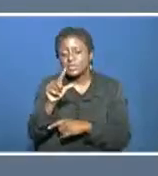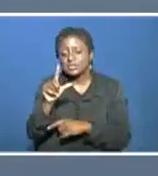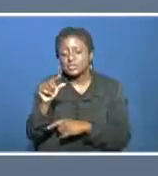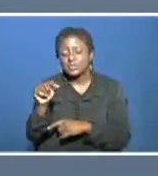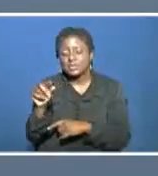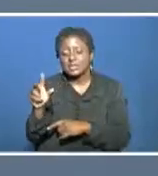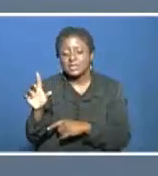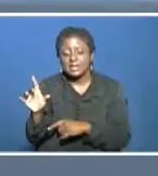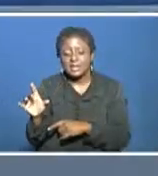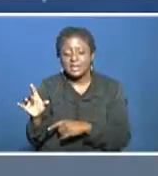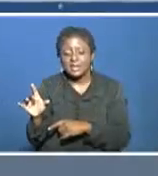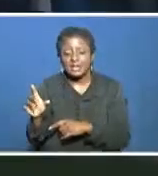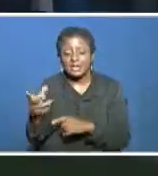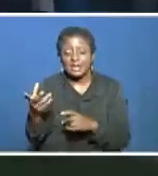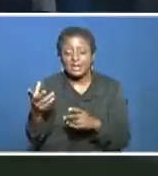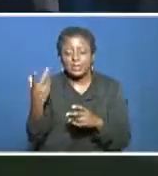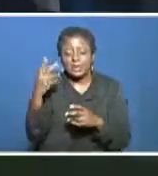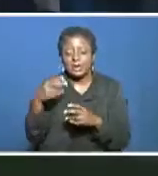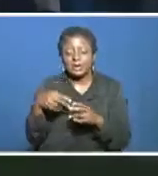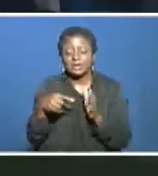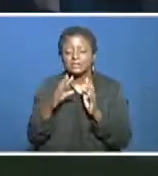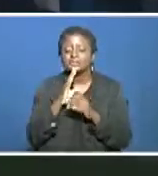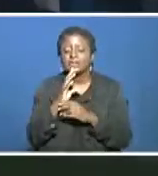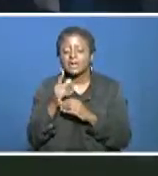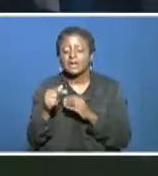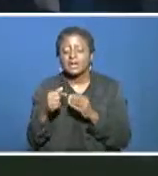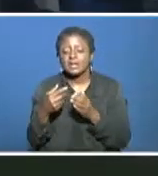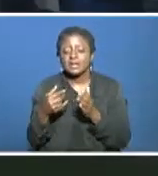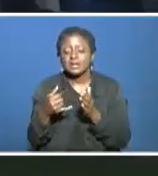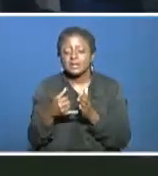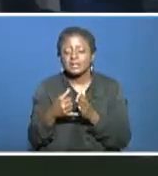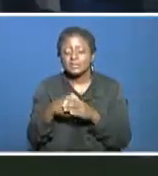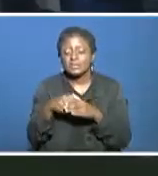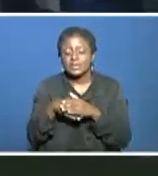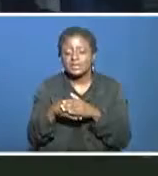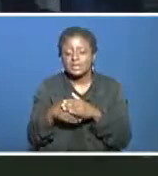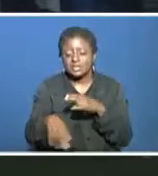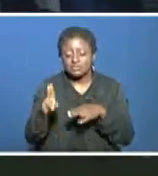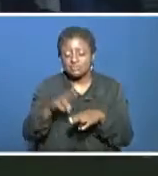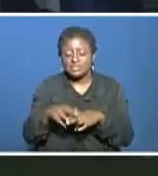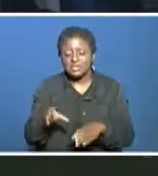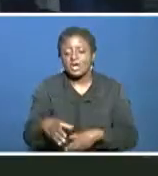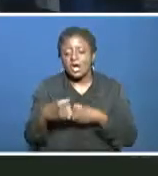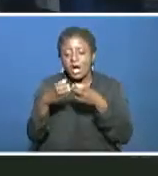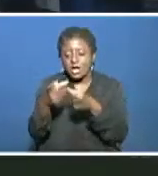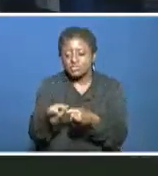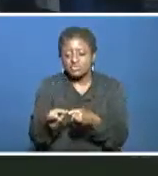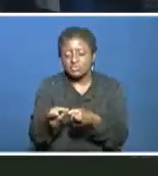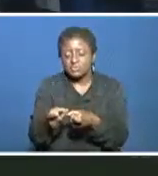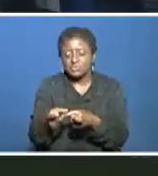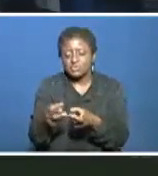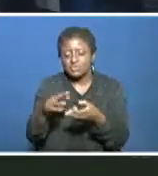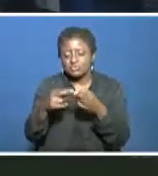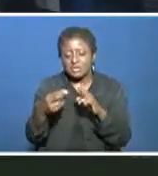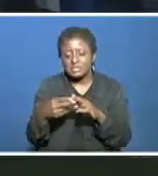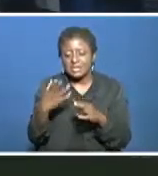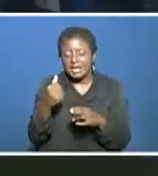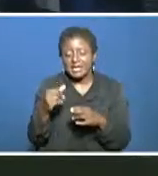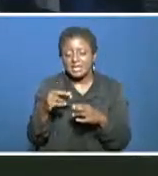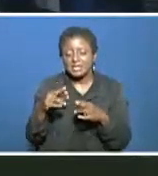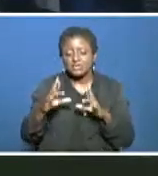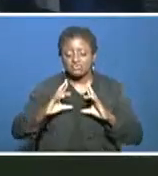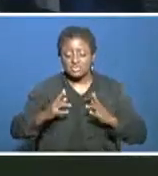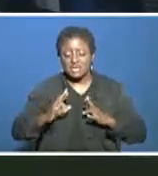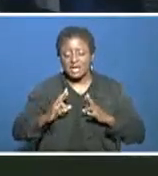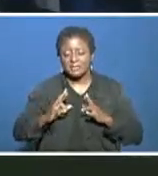several recommendations offered, including increasing contribution rate and the retirement age from 65 to 67